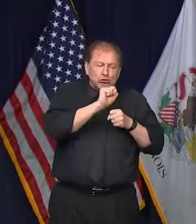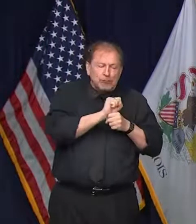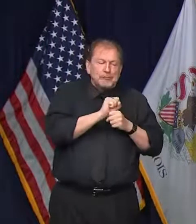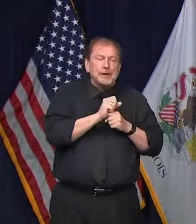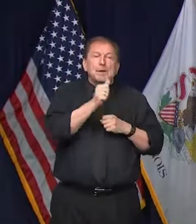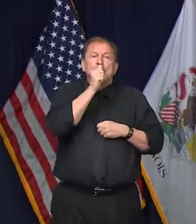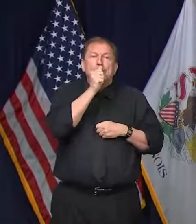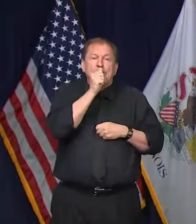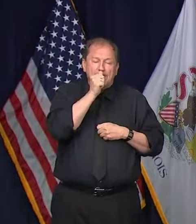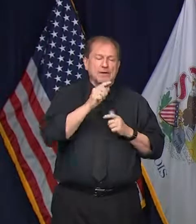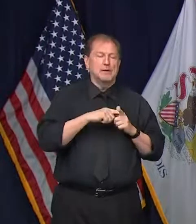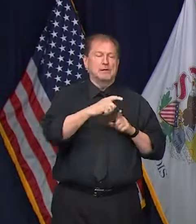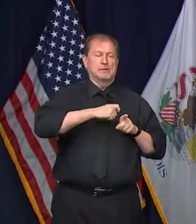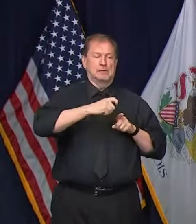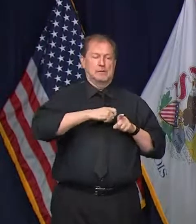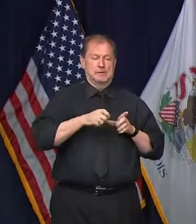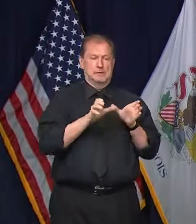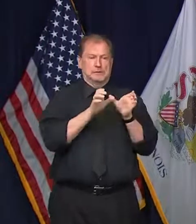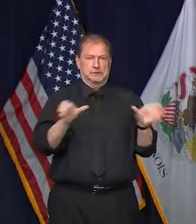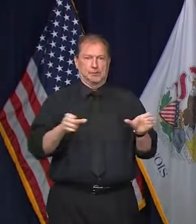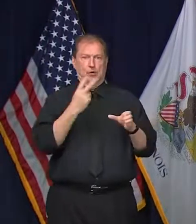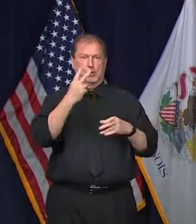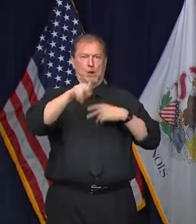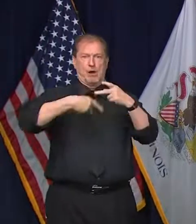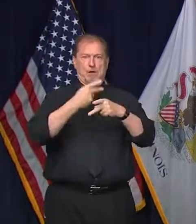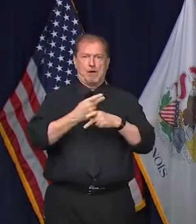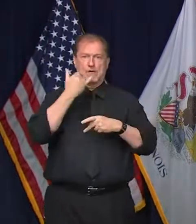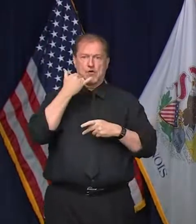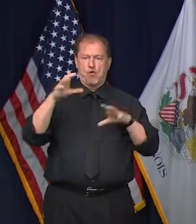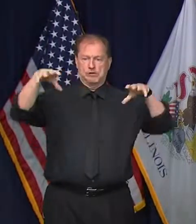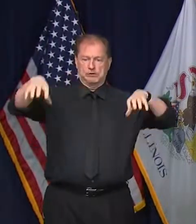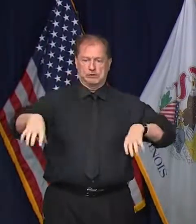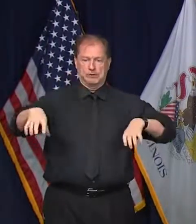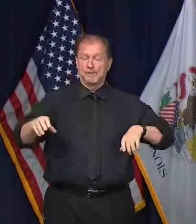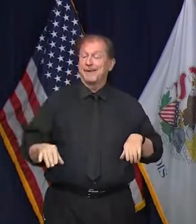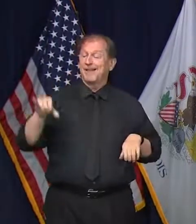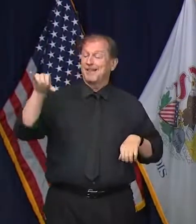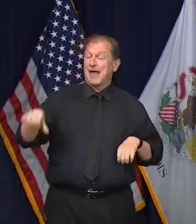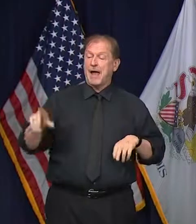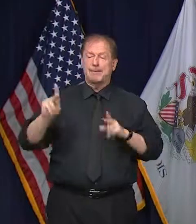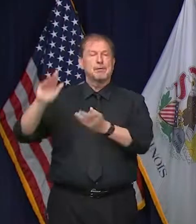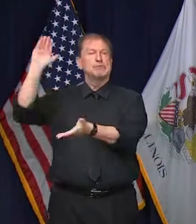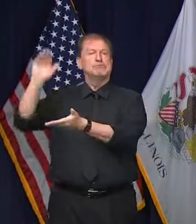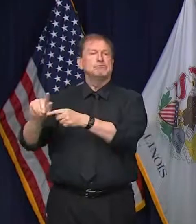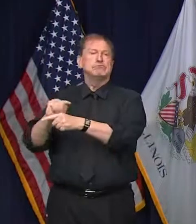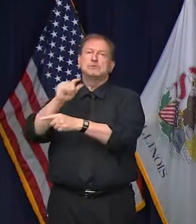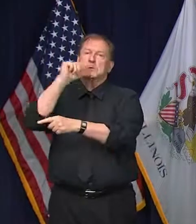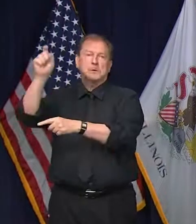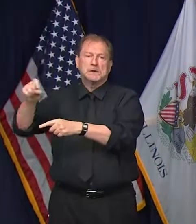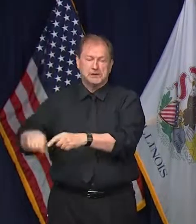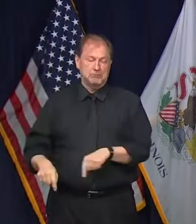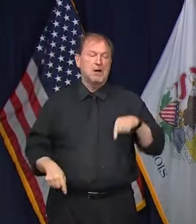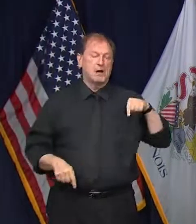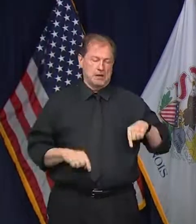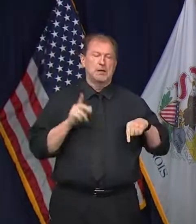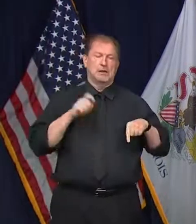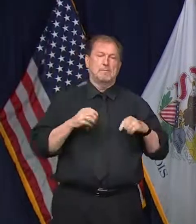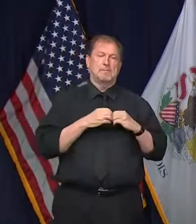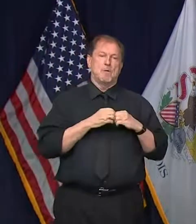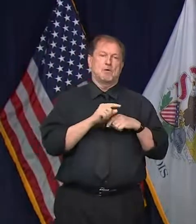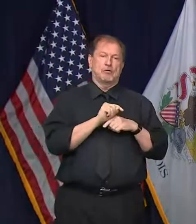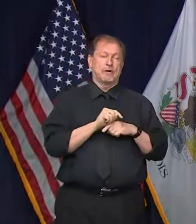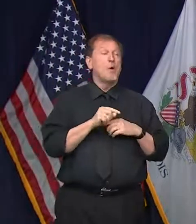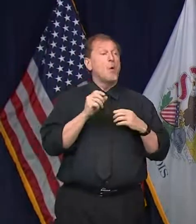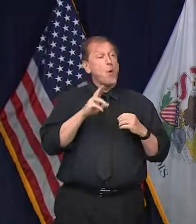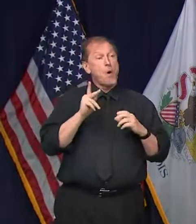kind of helpline sorts of calls, or when people go online, they now have the ability to speak with somebody online on a chat